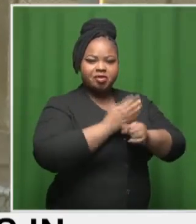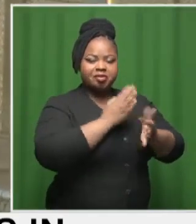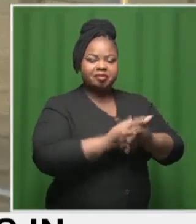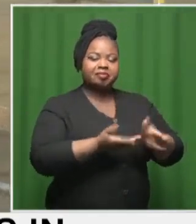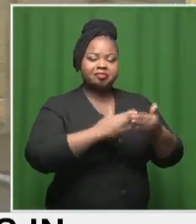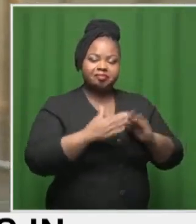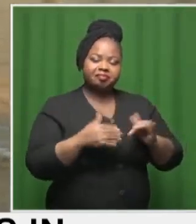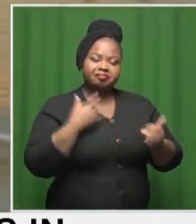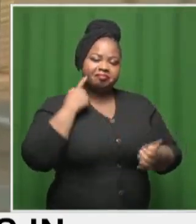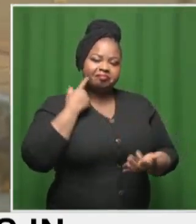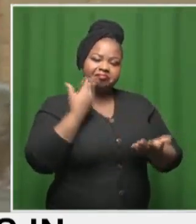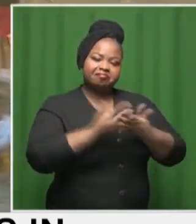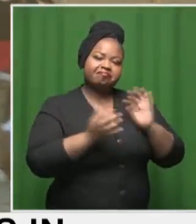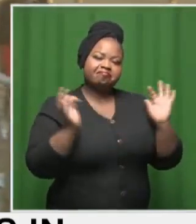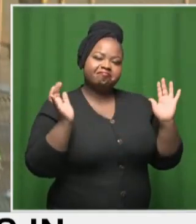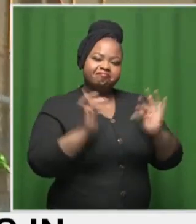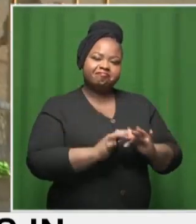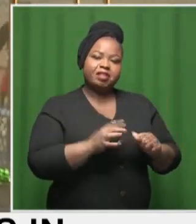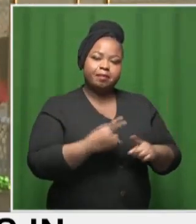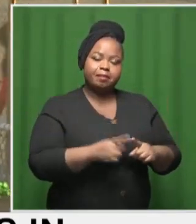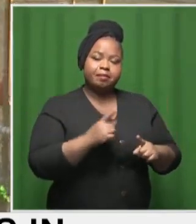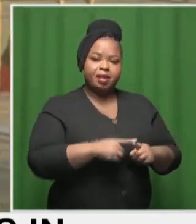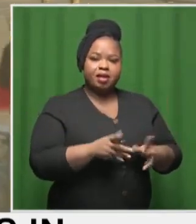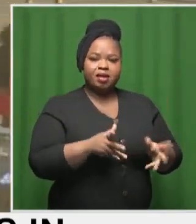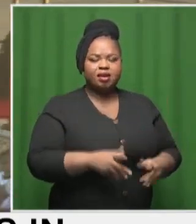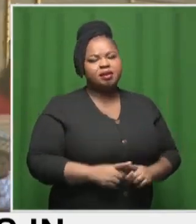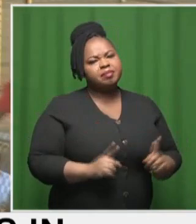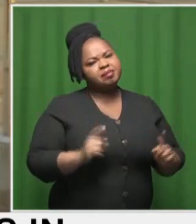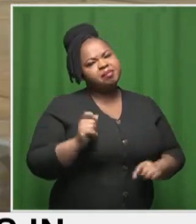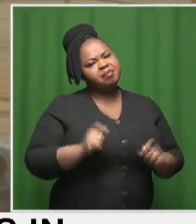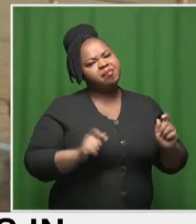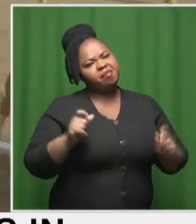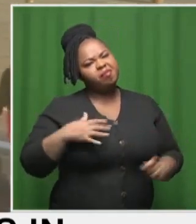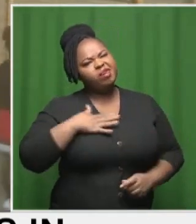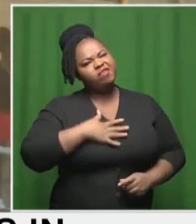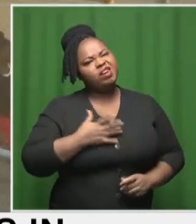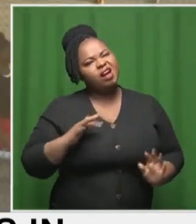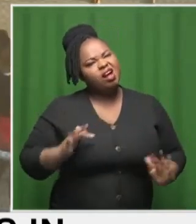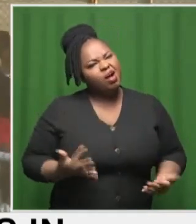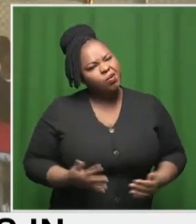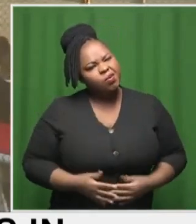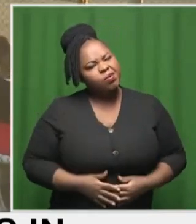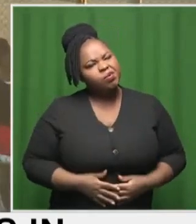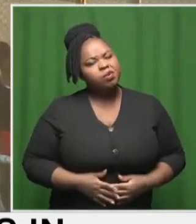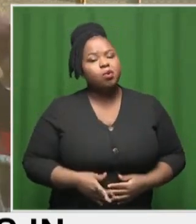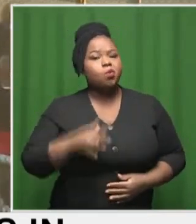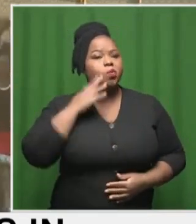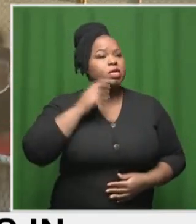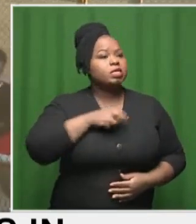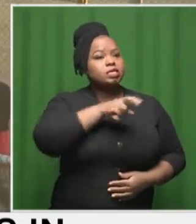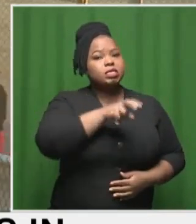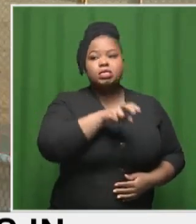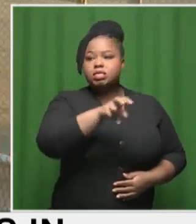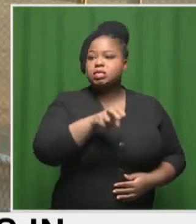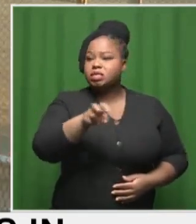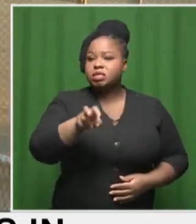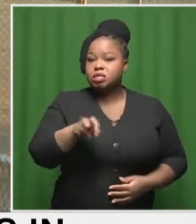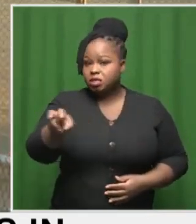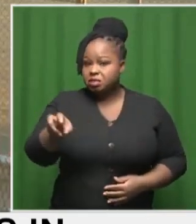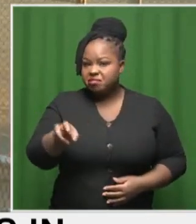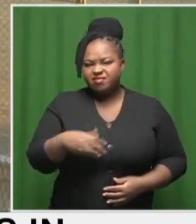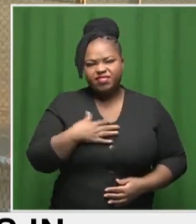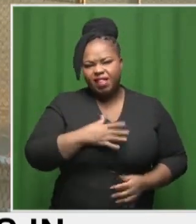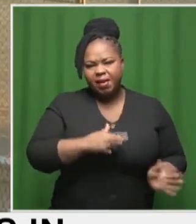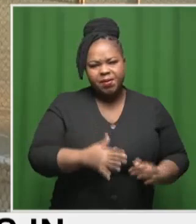have somewhere to gather and play. But what have people been feeling as soon as it goes to the different areas in the province? What has it been